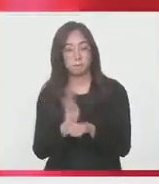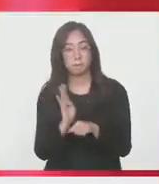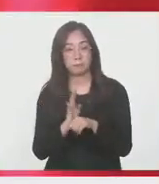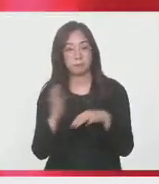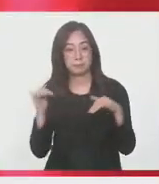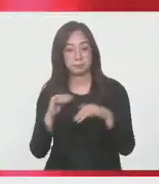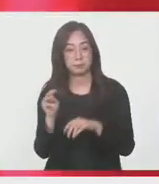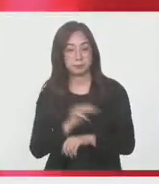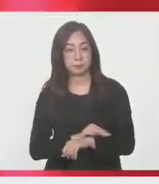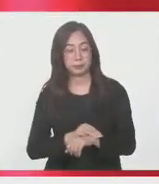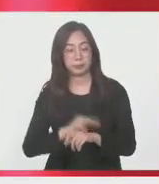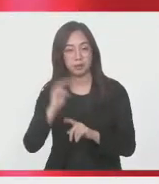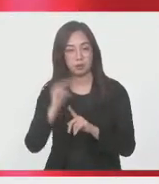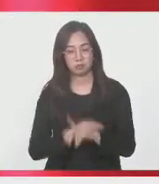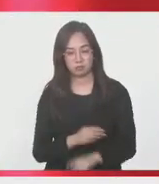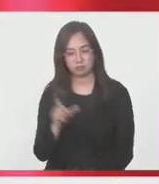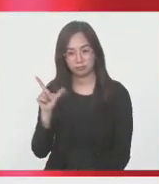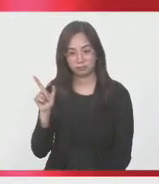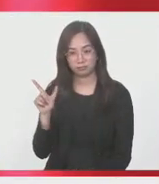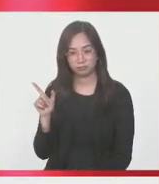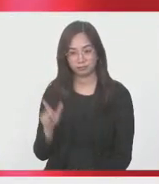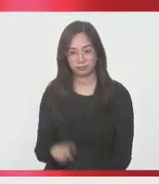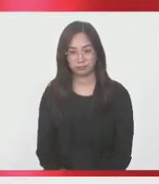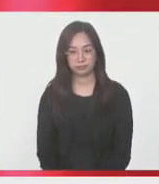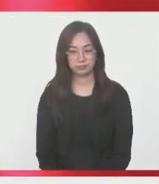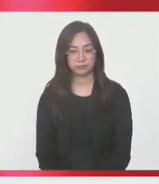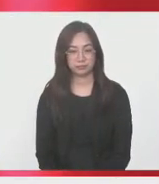Makati City on March 21.